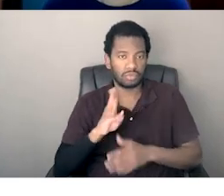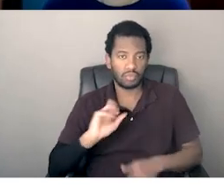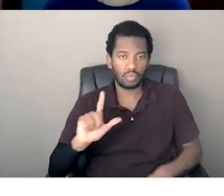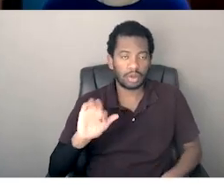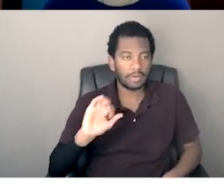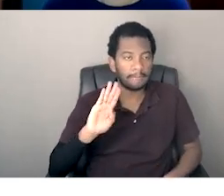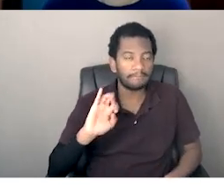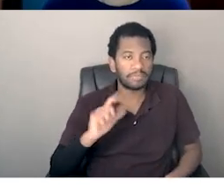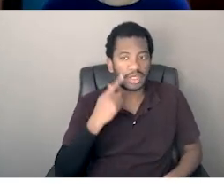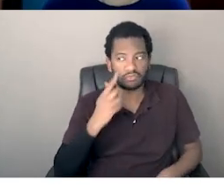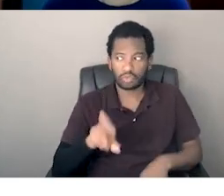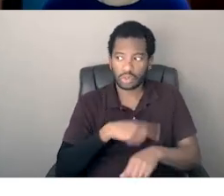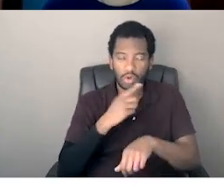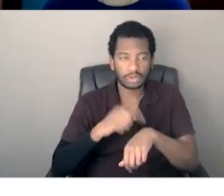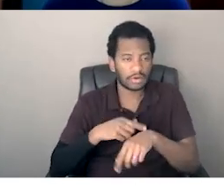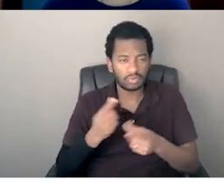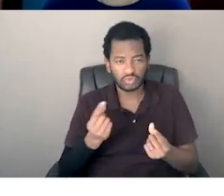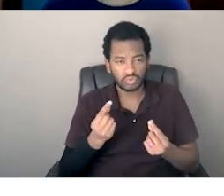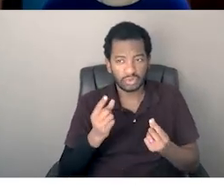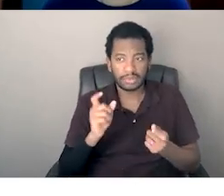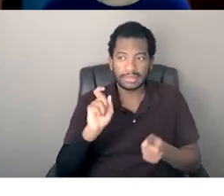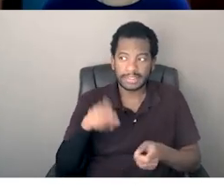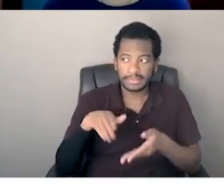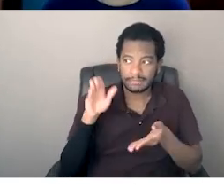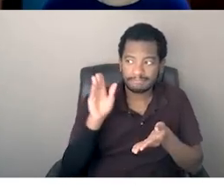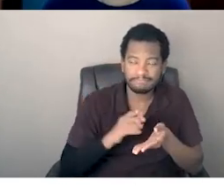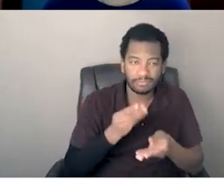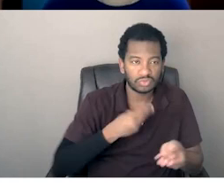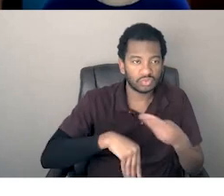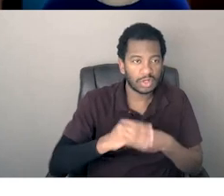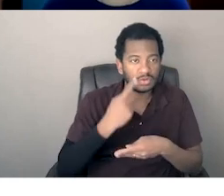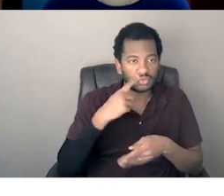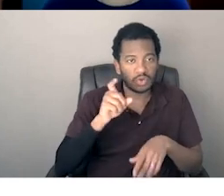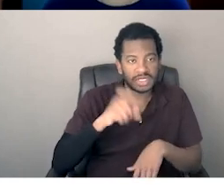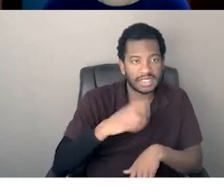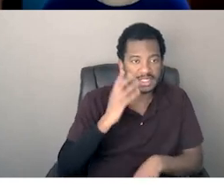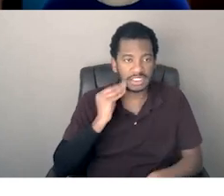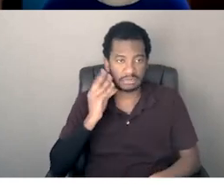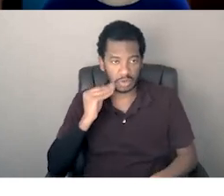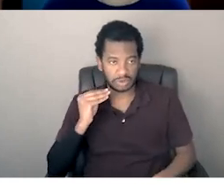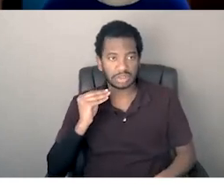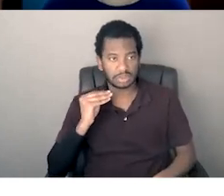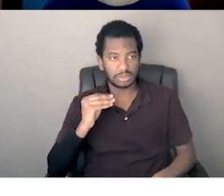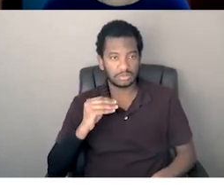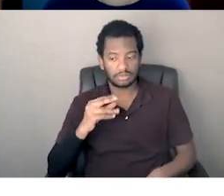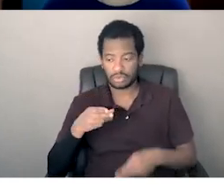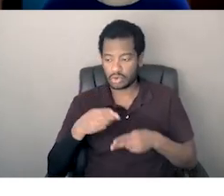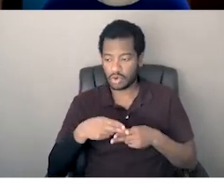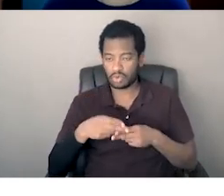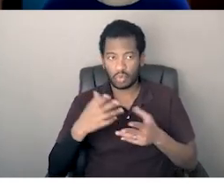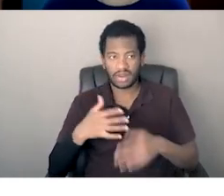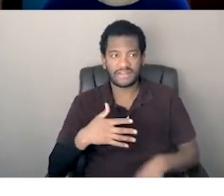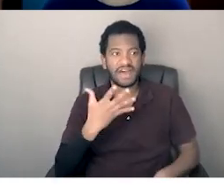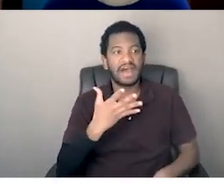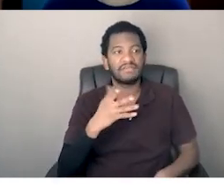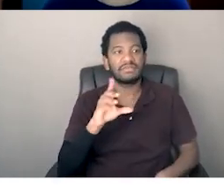assets, that we minimize trade offs among this set of needs and experiences. And we call those the